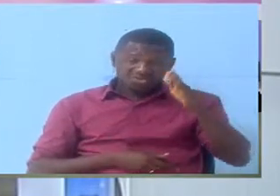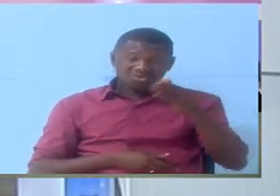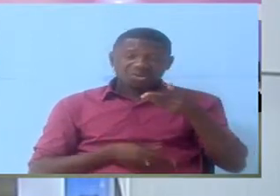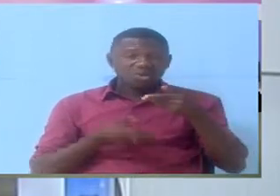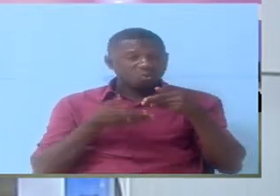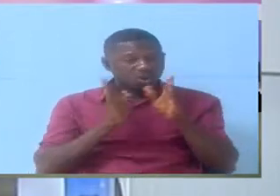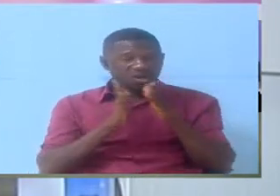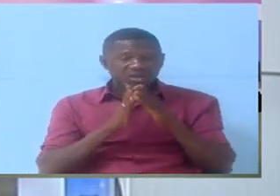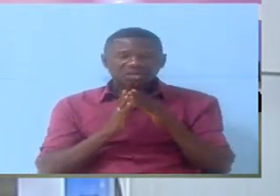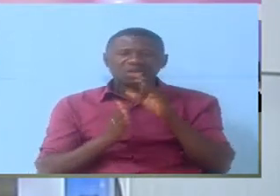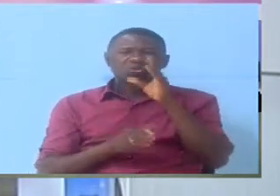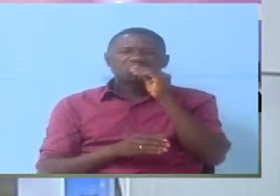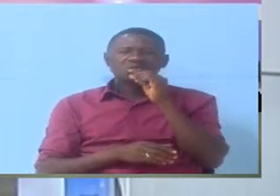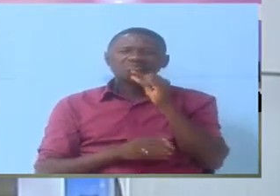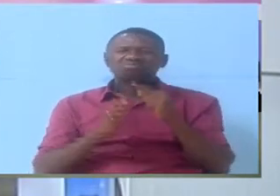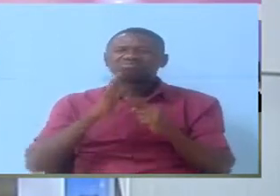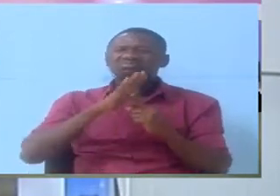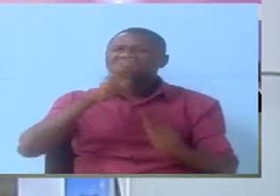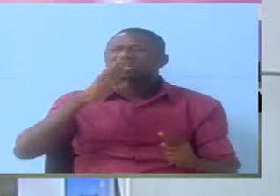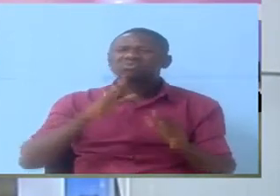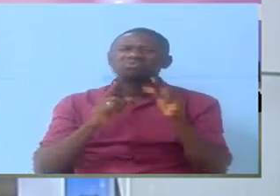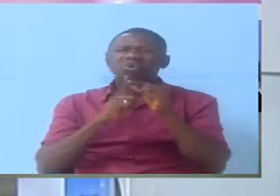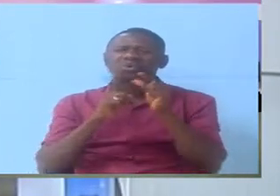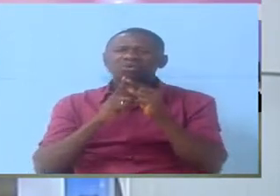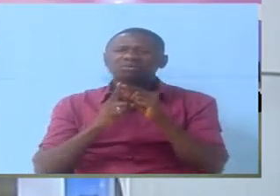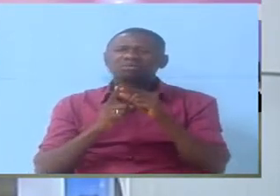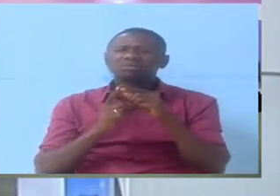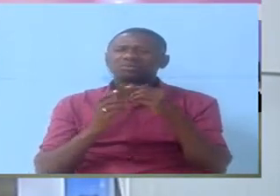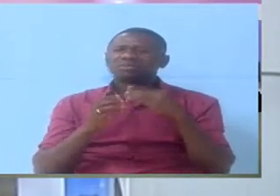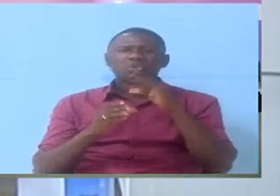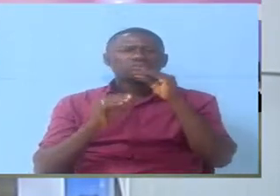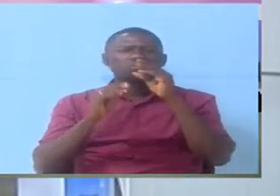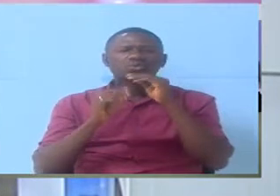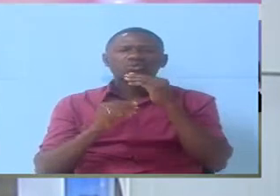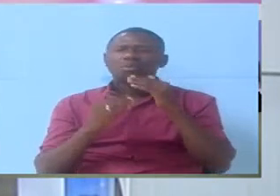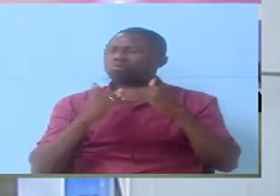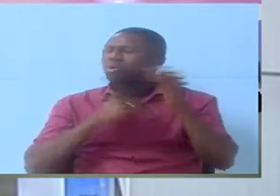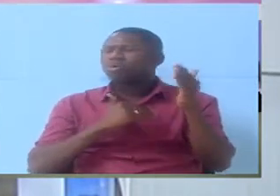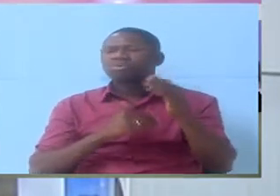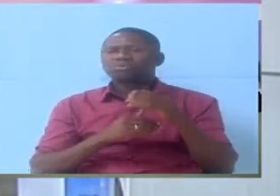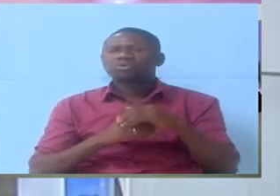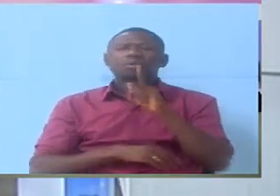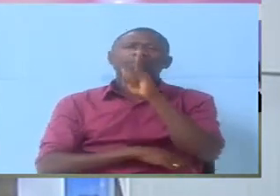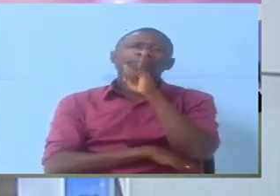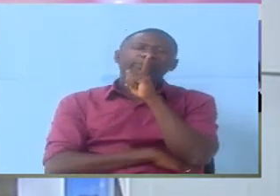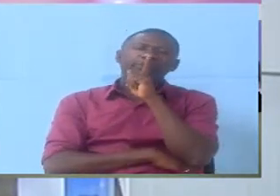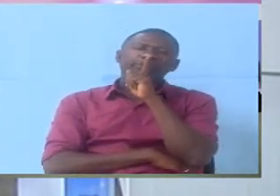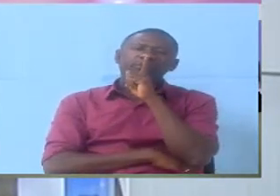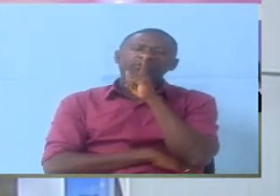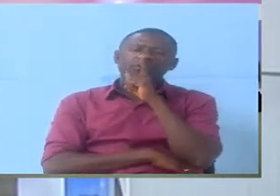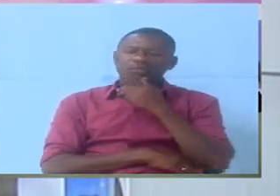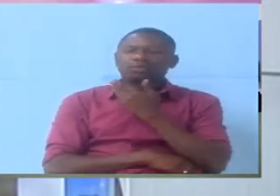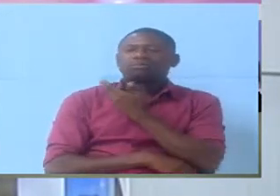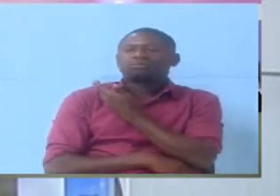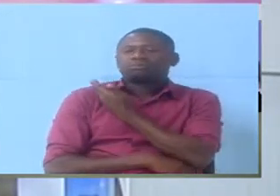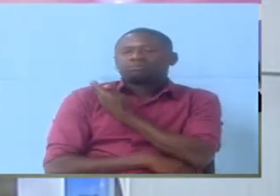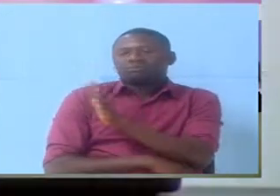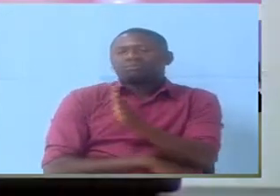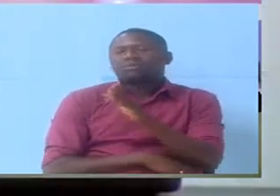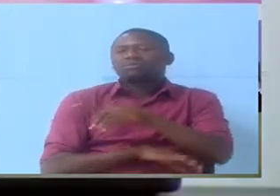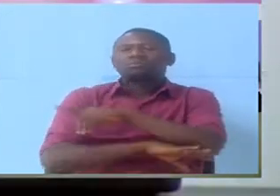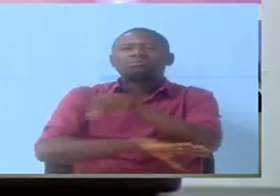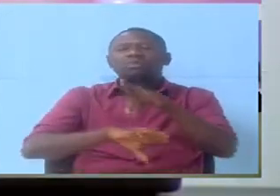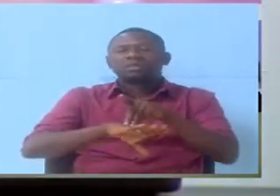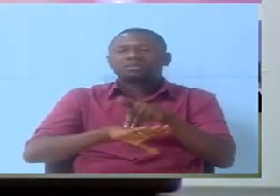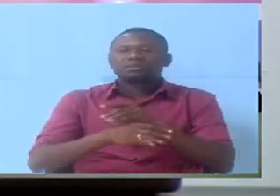He doesn't talk much. So he just kept quiet and left the scene without